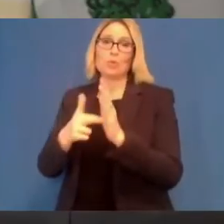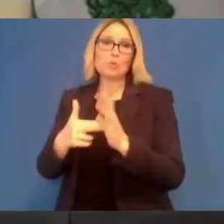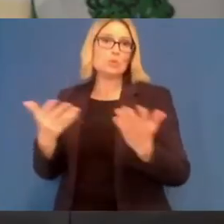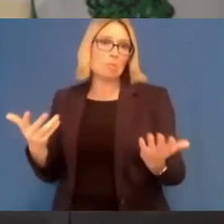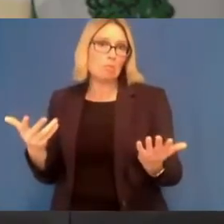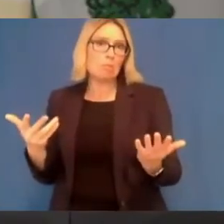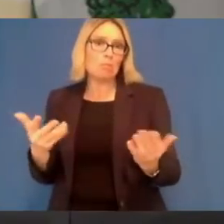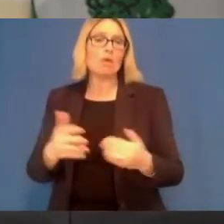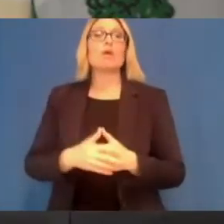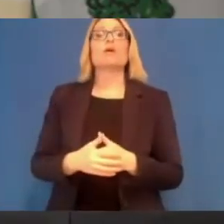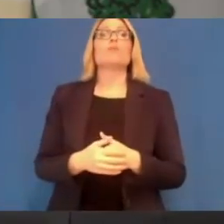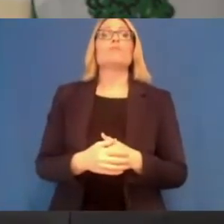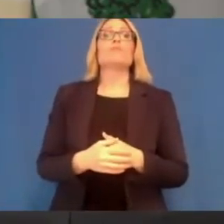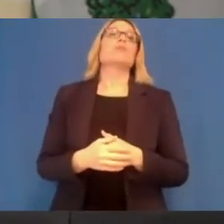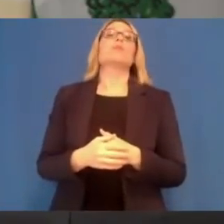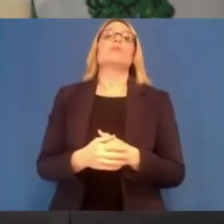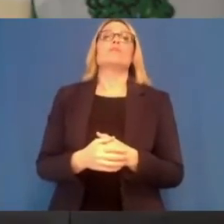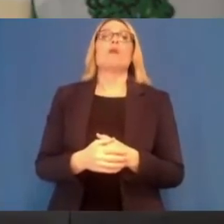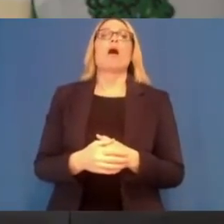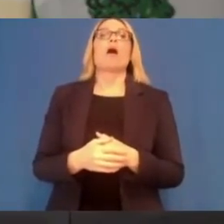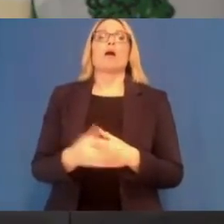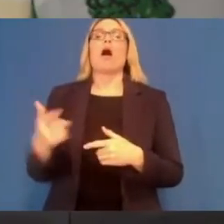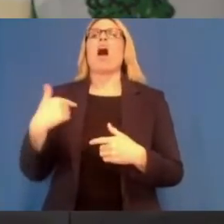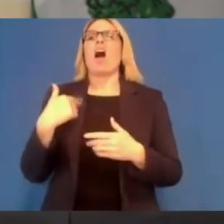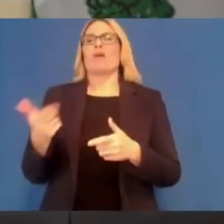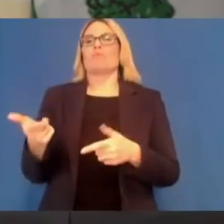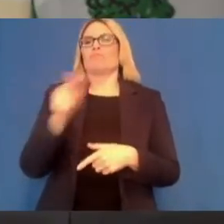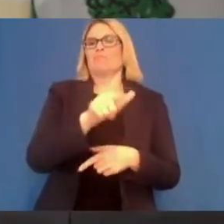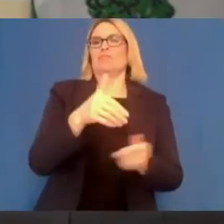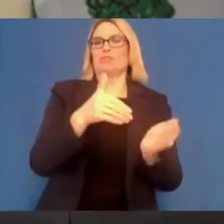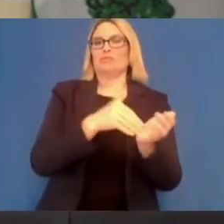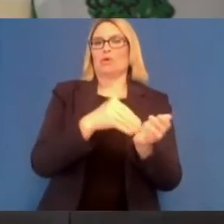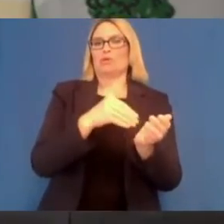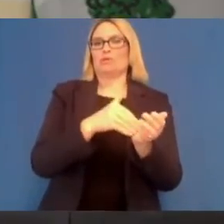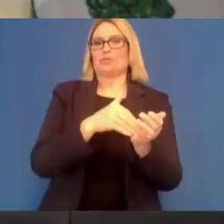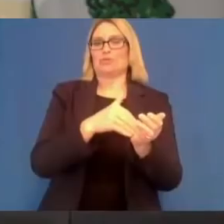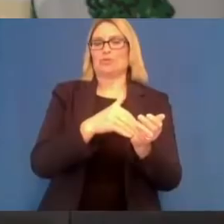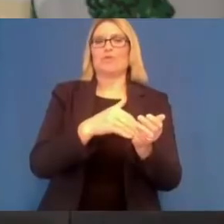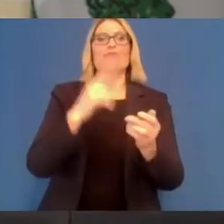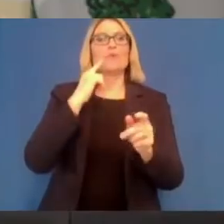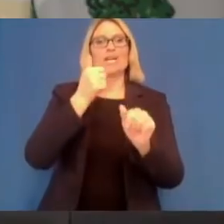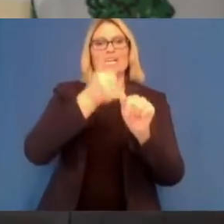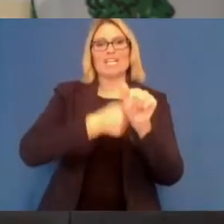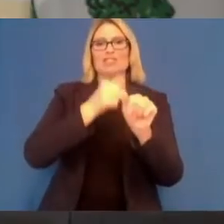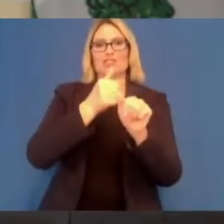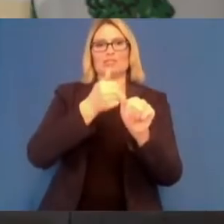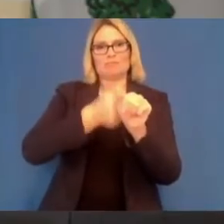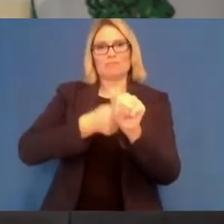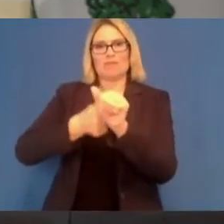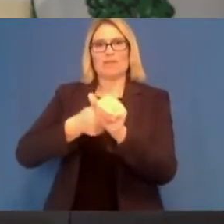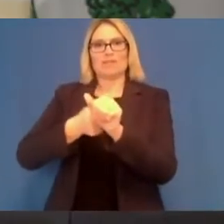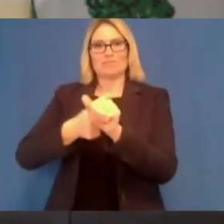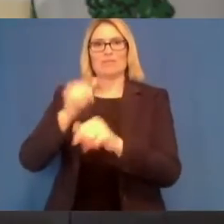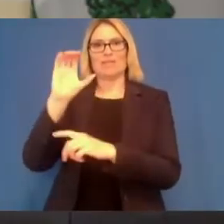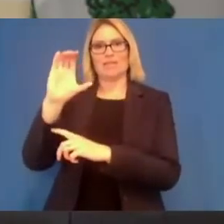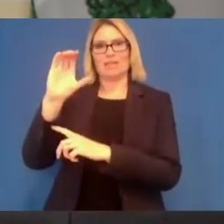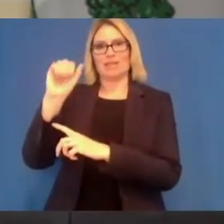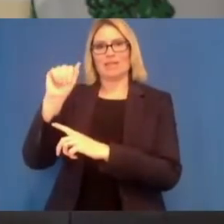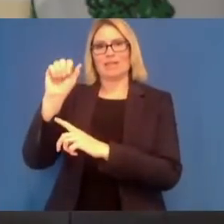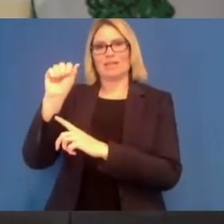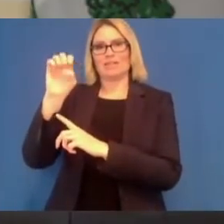Dr. Morrison deal with the questions as to individual cases. I just think that, when we are